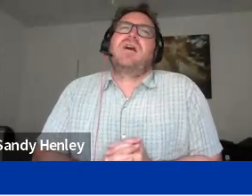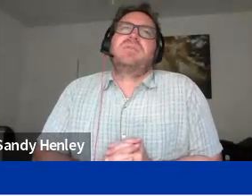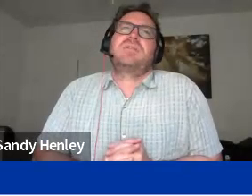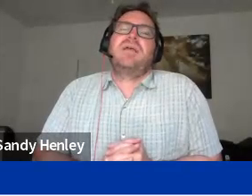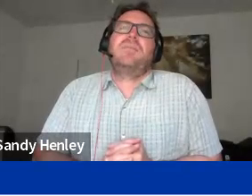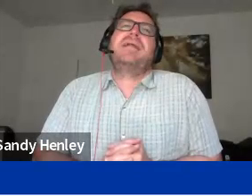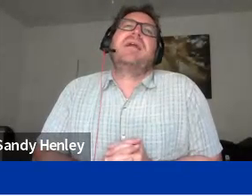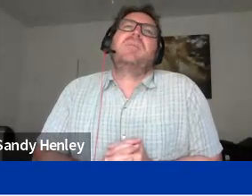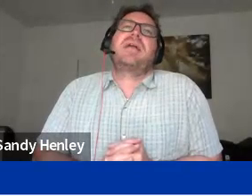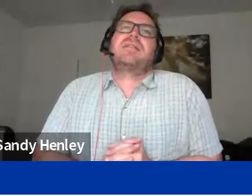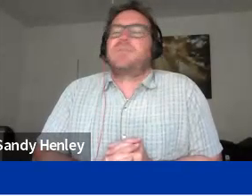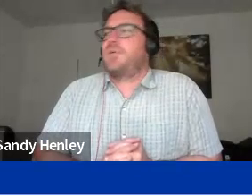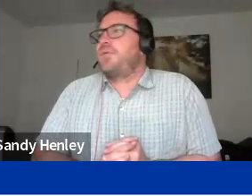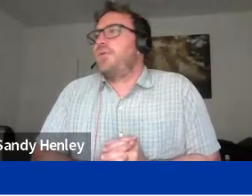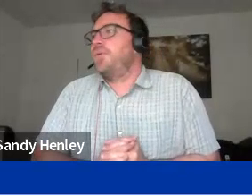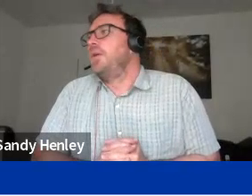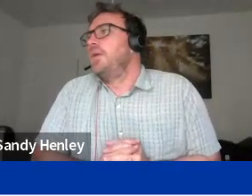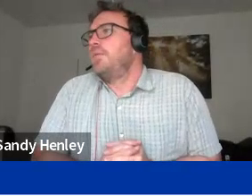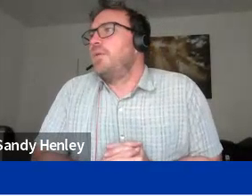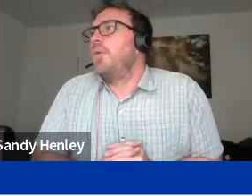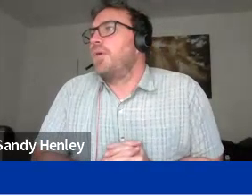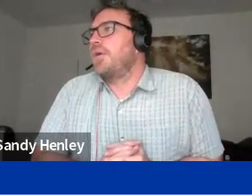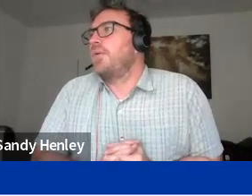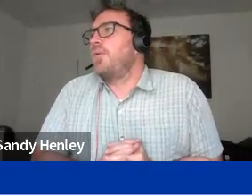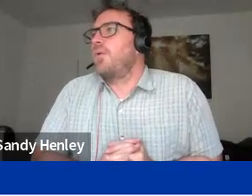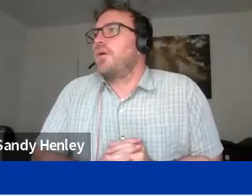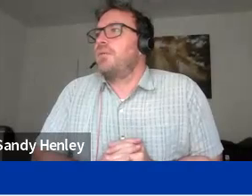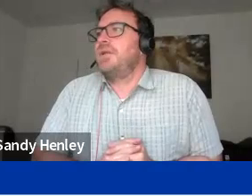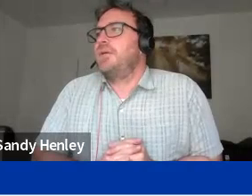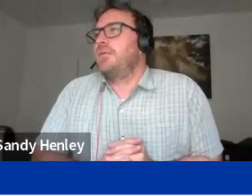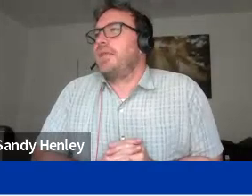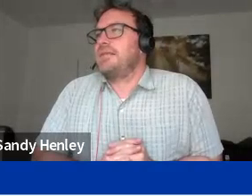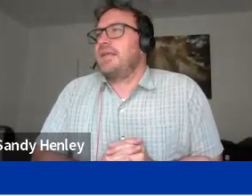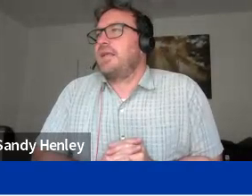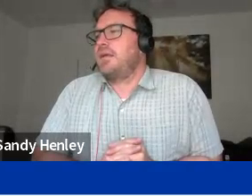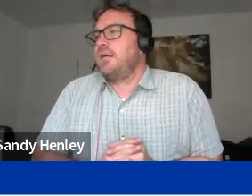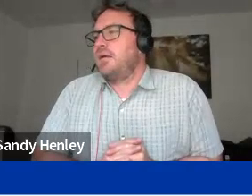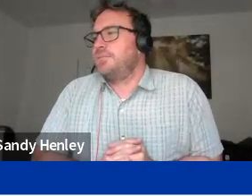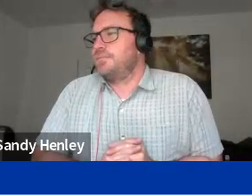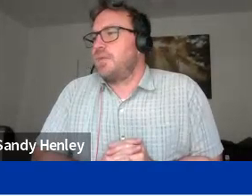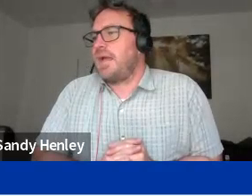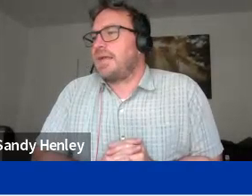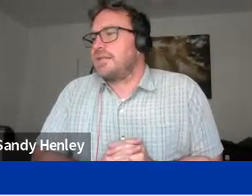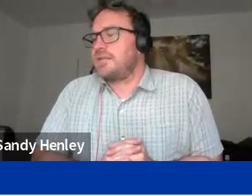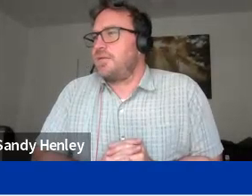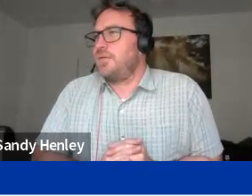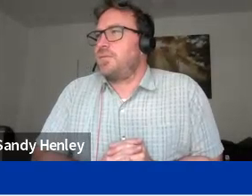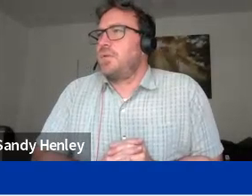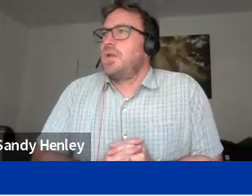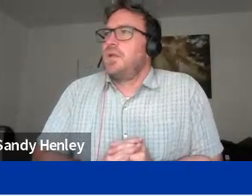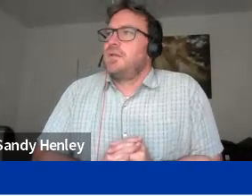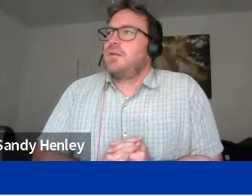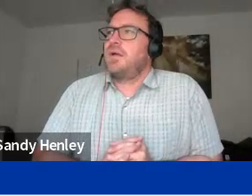high-paying jobs that might now be accessible through remote work, or things like access